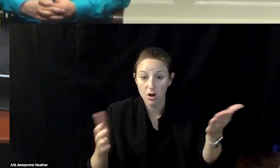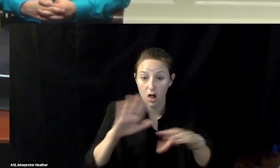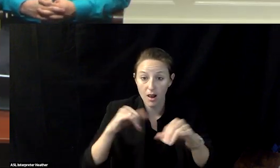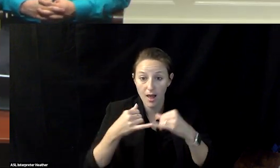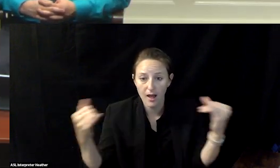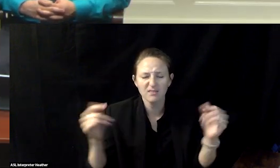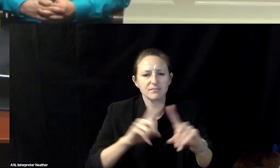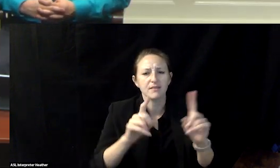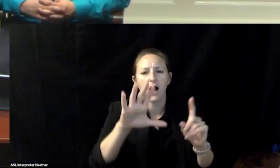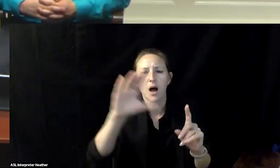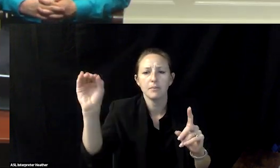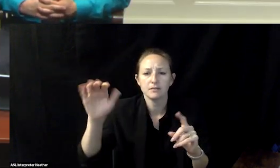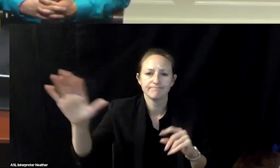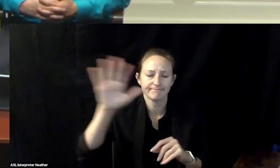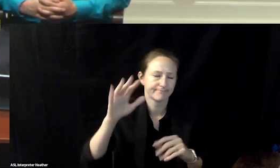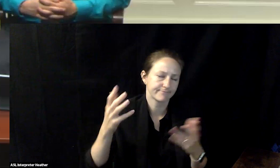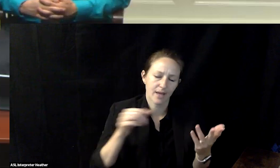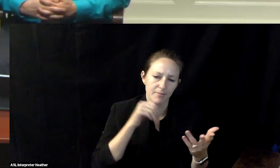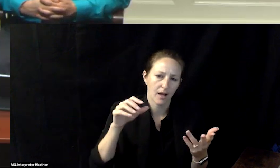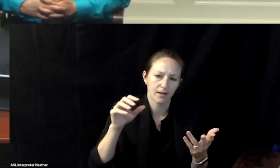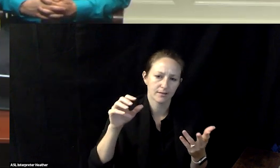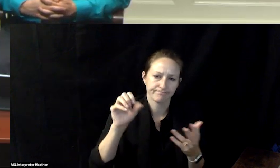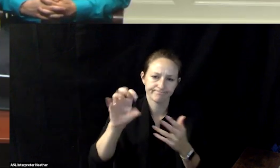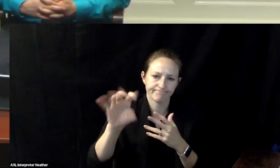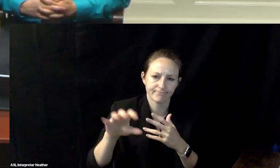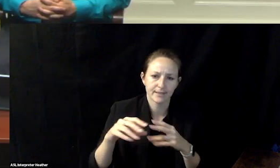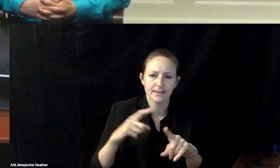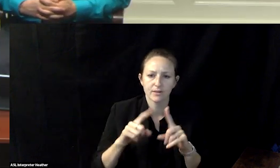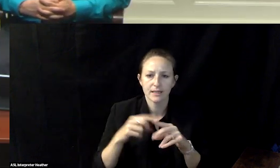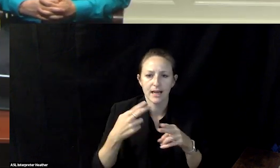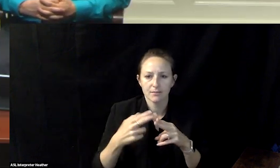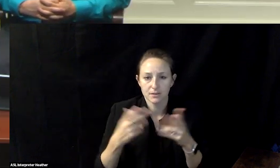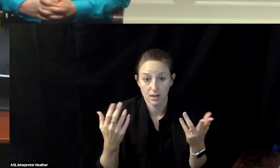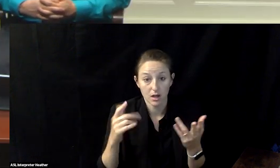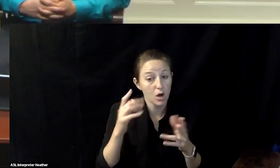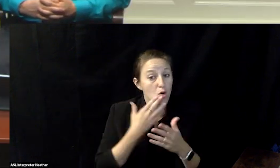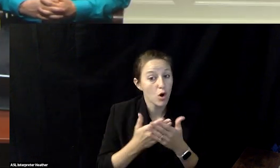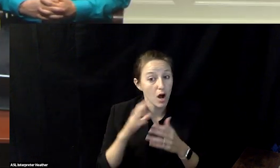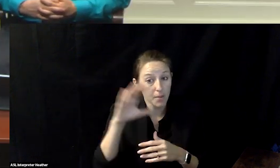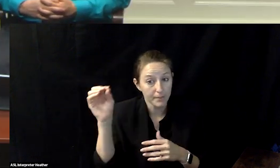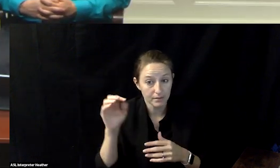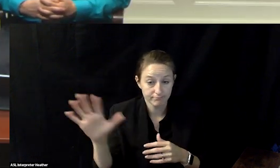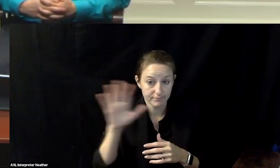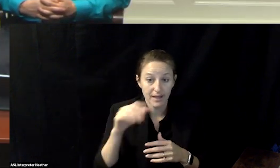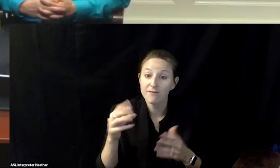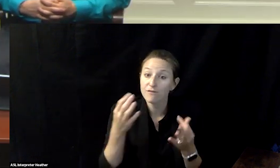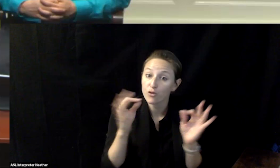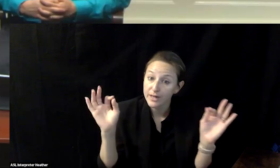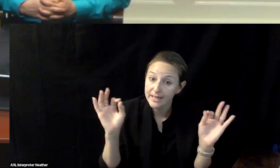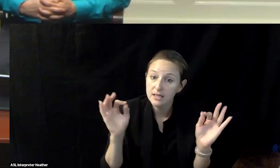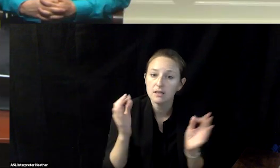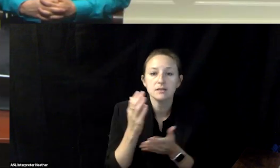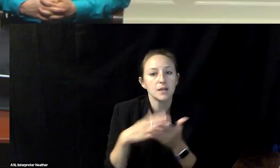different companies. I won't name any here, but there are some good companies out there that put free and sometimes paid